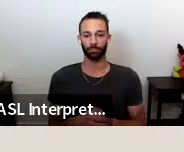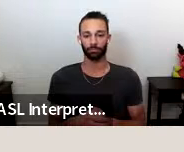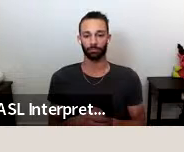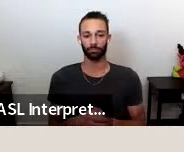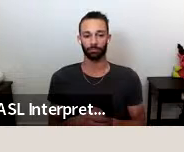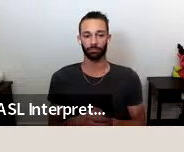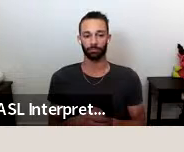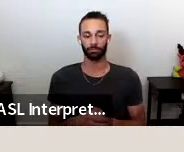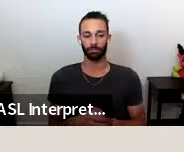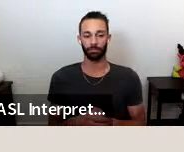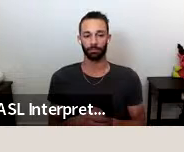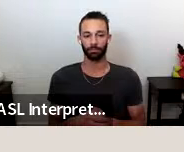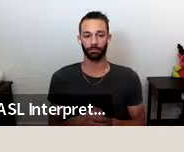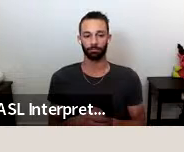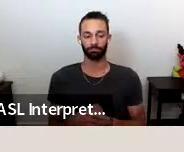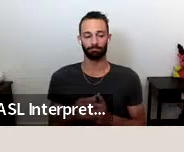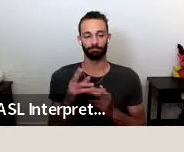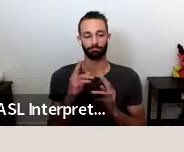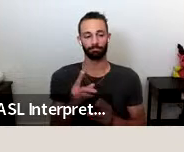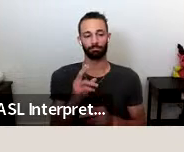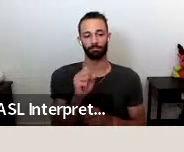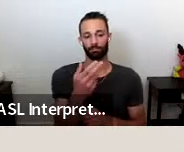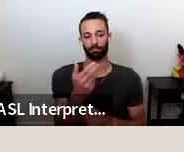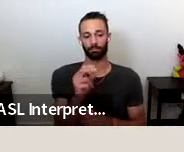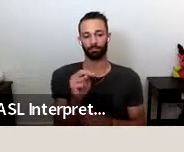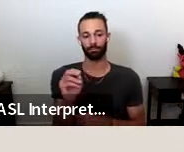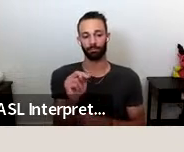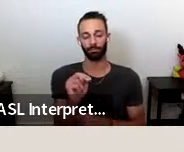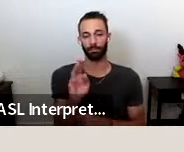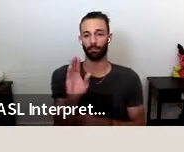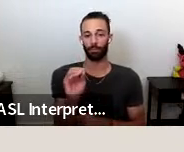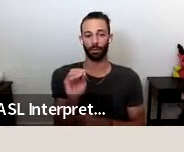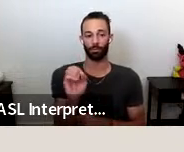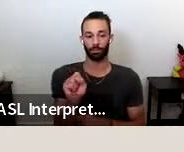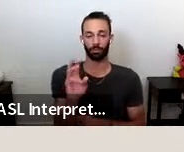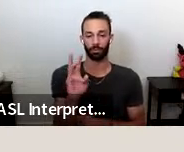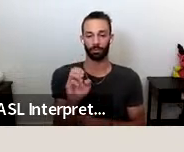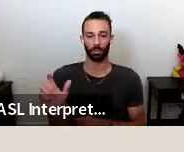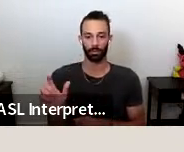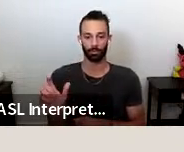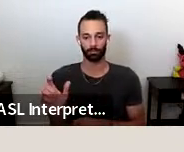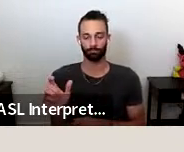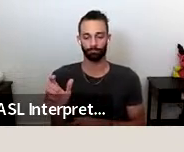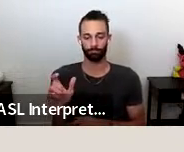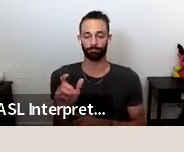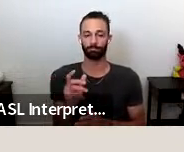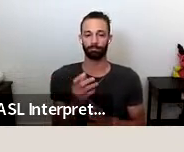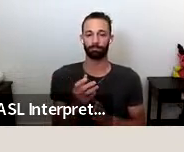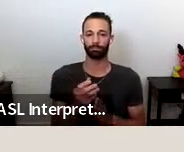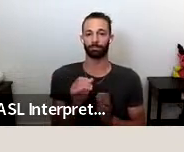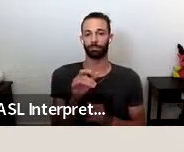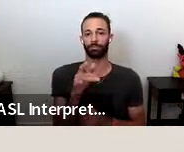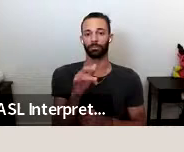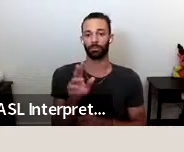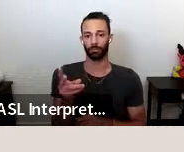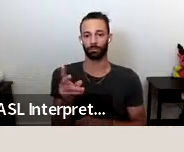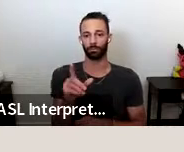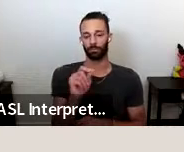We're going to honor Shannon Boswell, who became a transgender July 2nd,